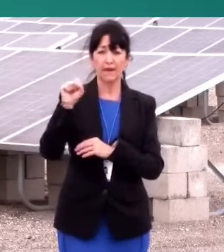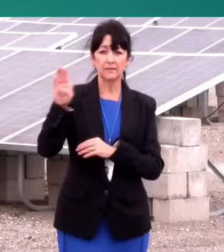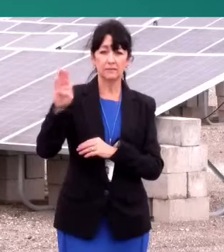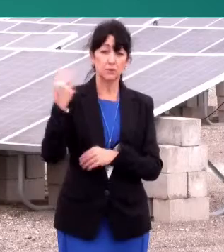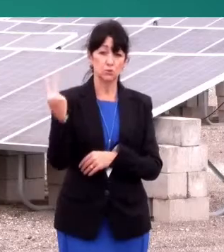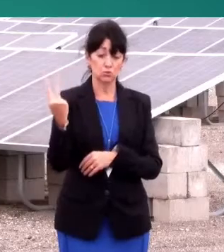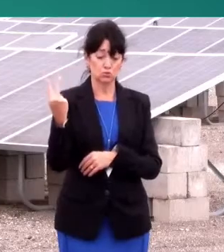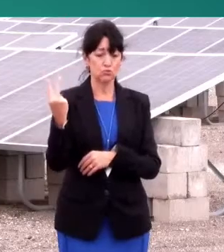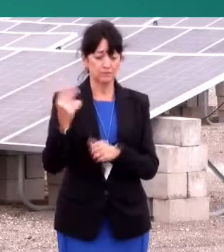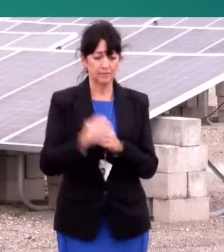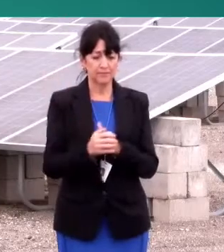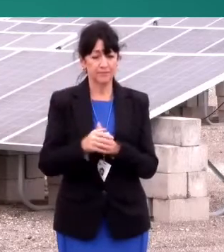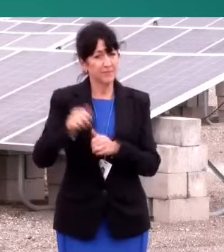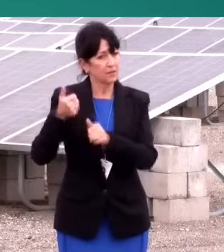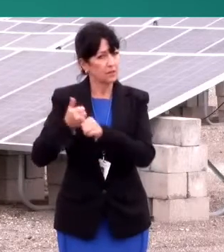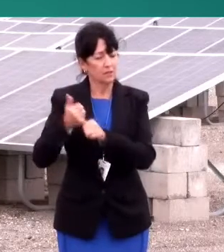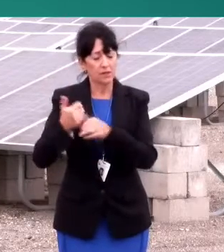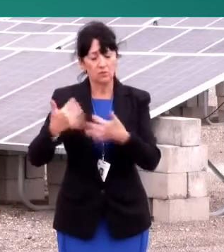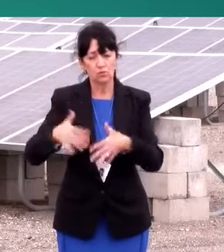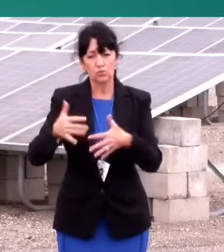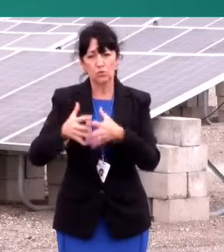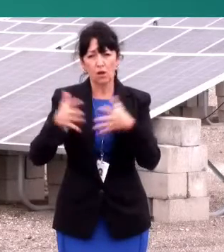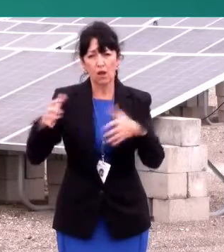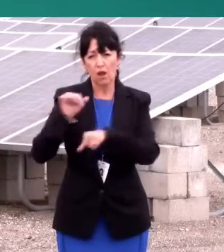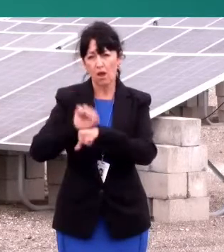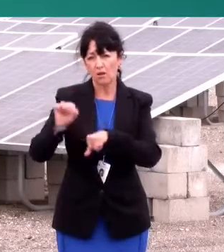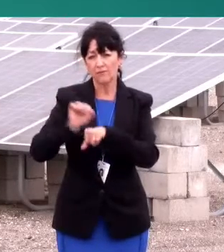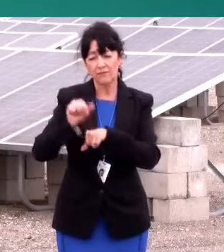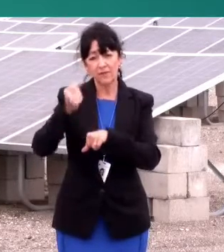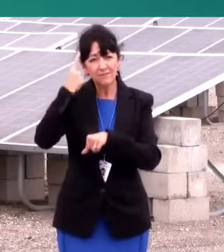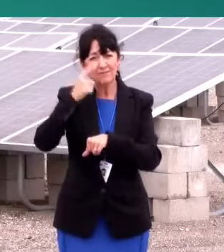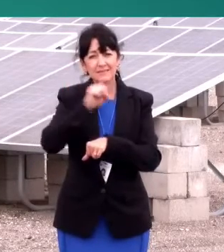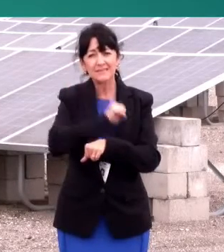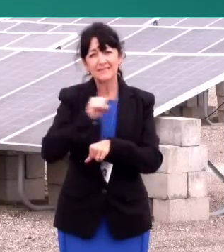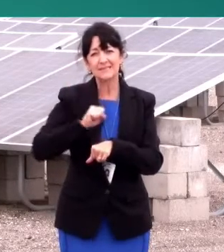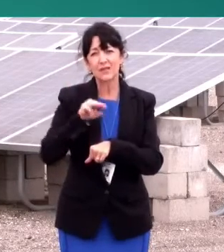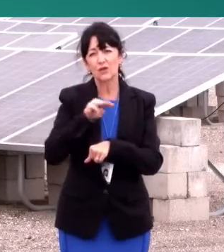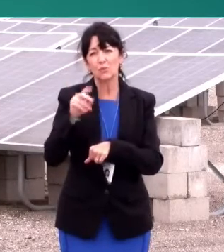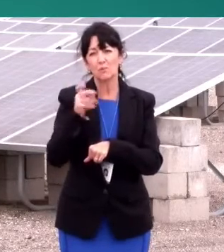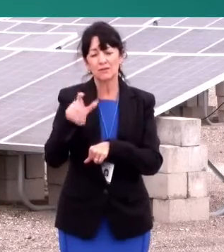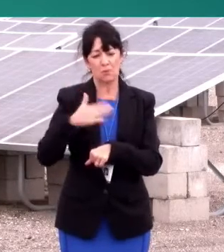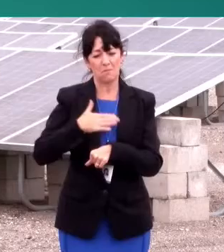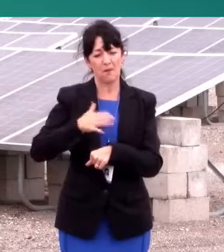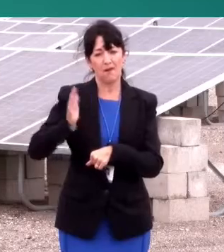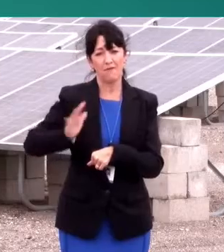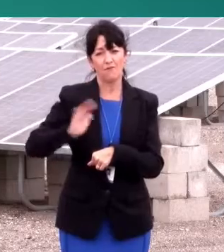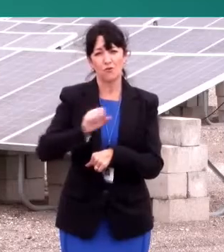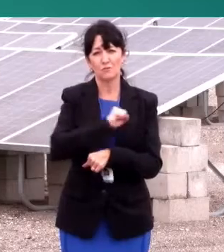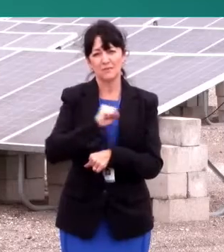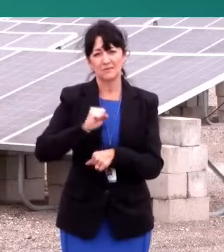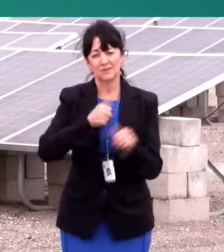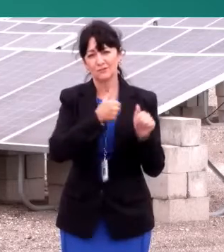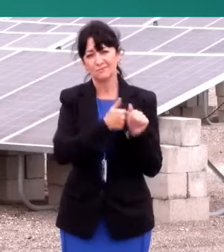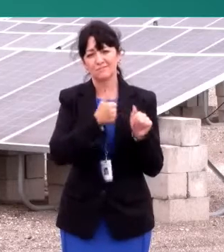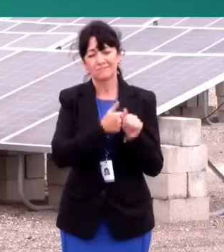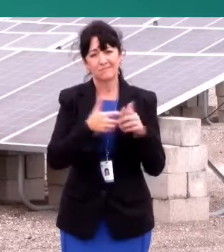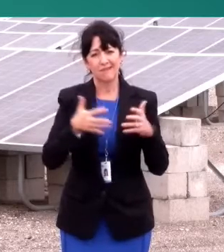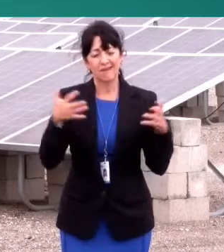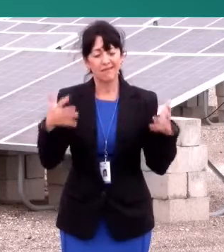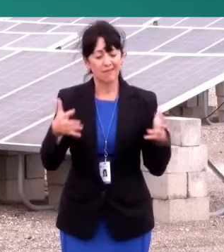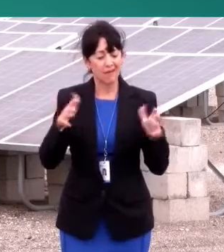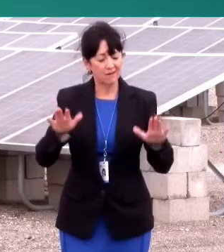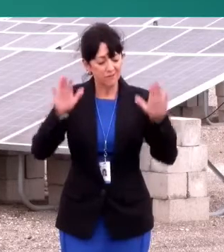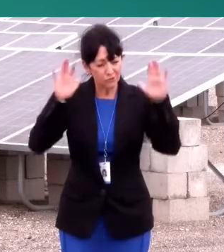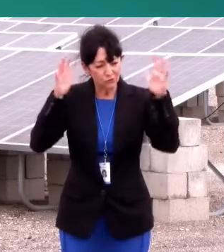which really was a labor of love for Senator McDowell, my former senator, who did a lot of incredible work